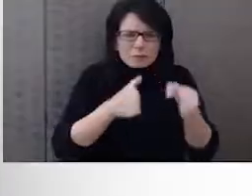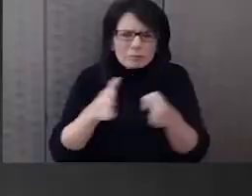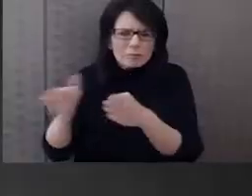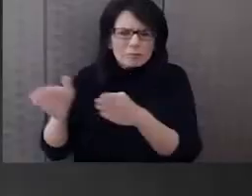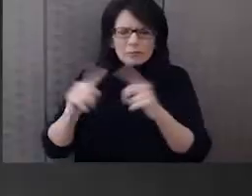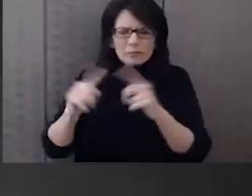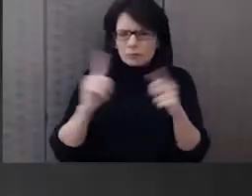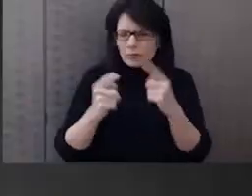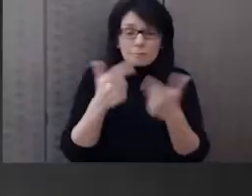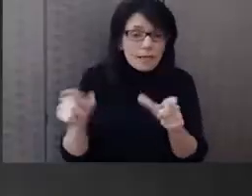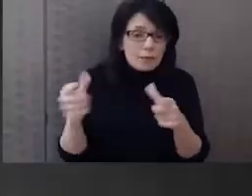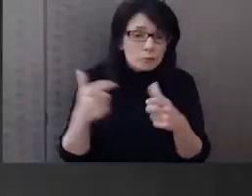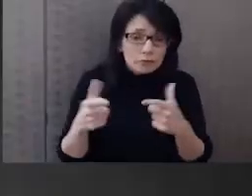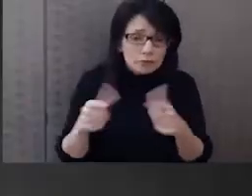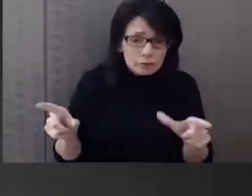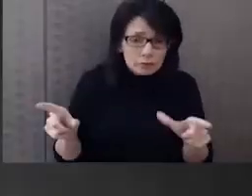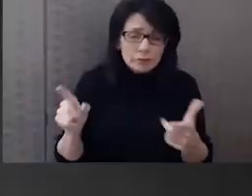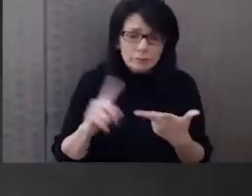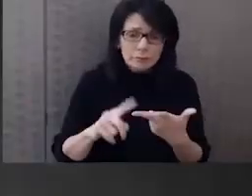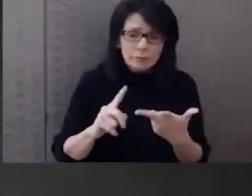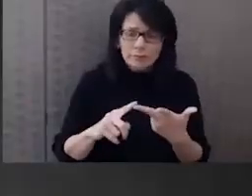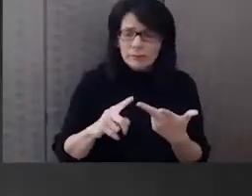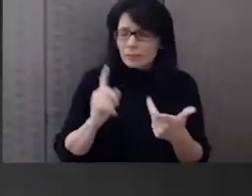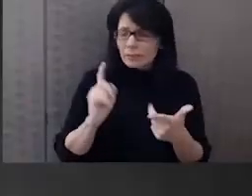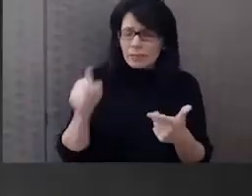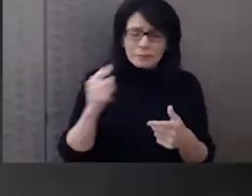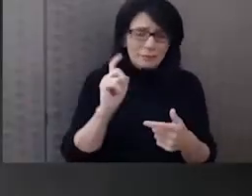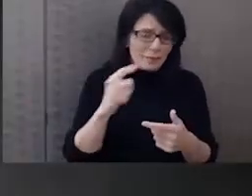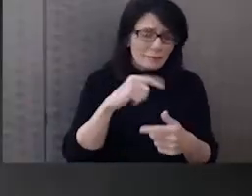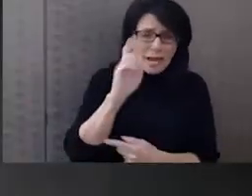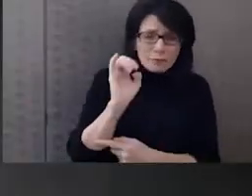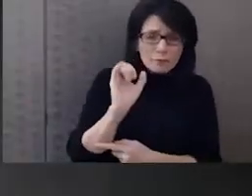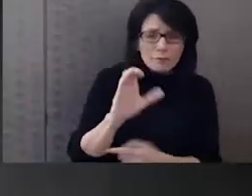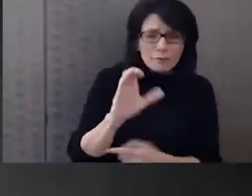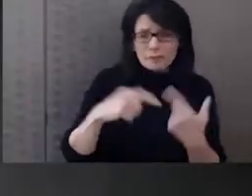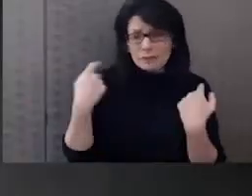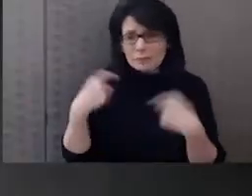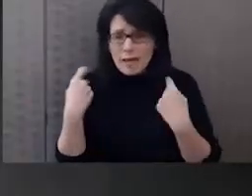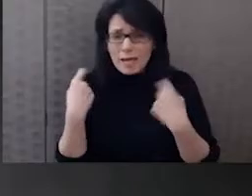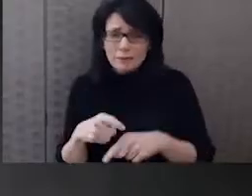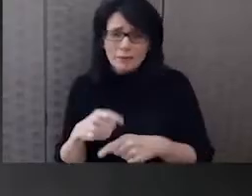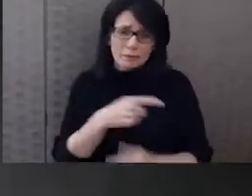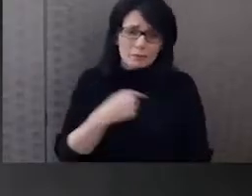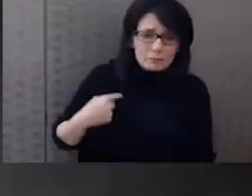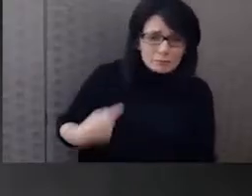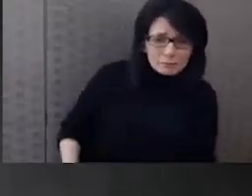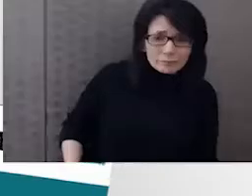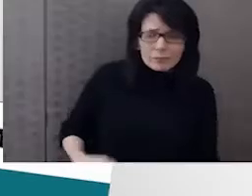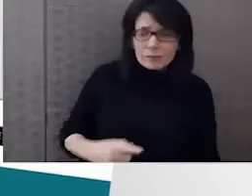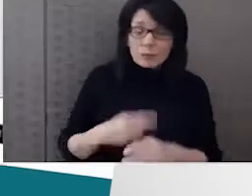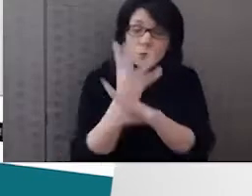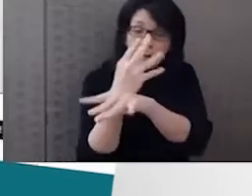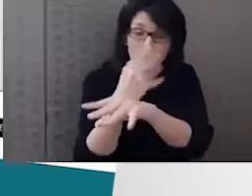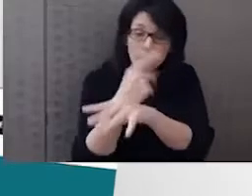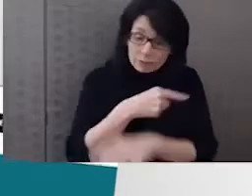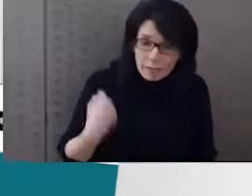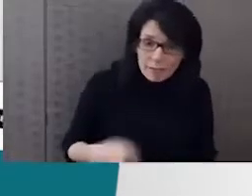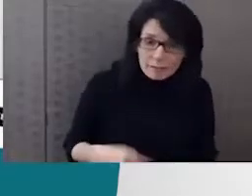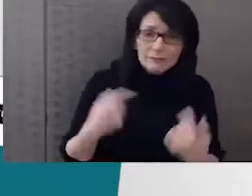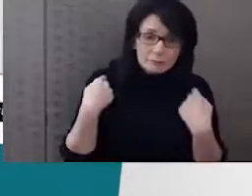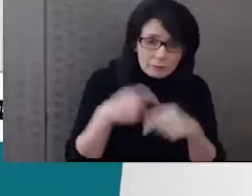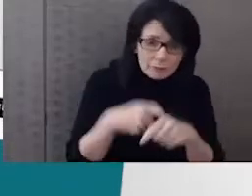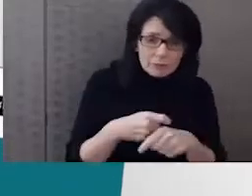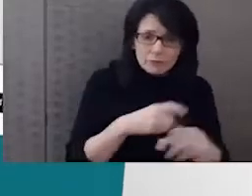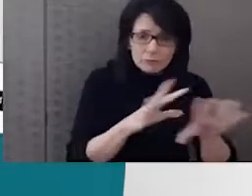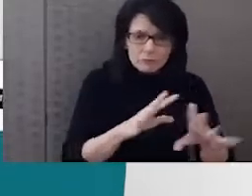languages. We've done individual consults in Arabic, Mandarin, in Spanish. We've done webinars in Spanish. NILPI is constantly